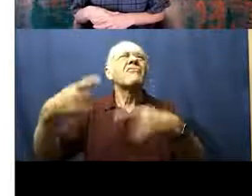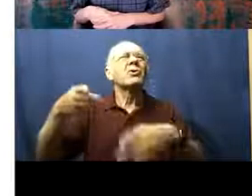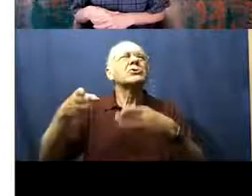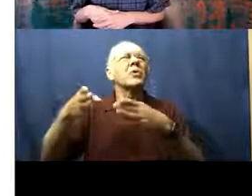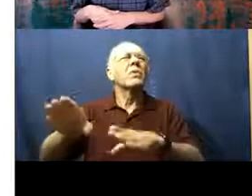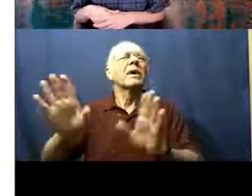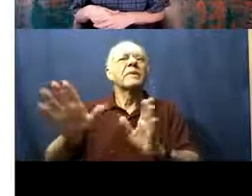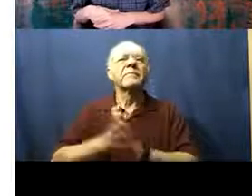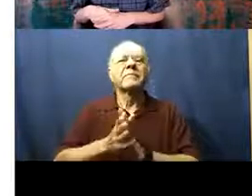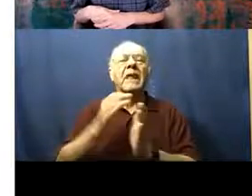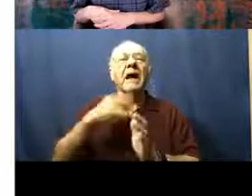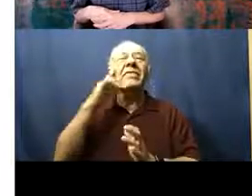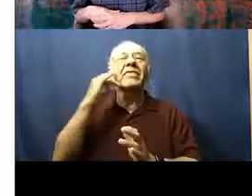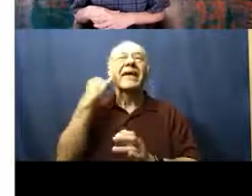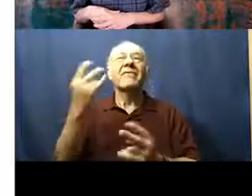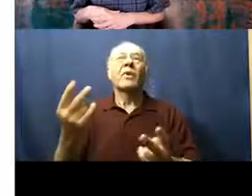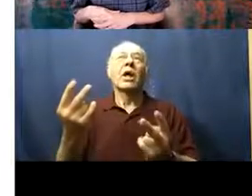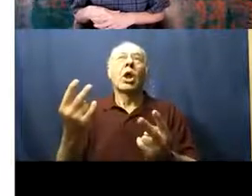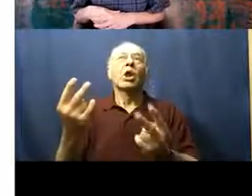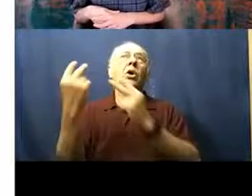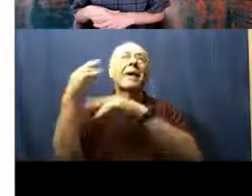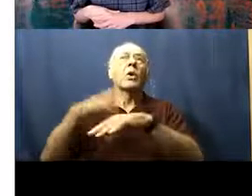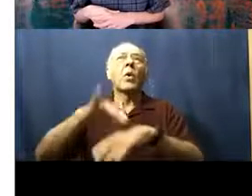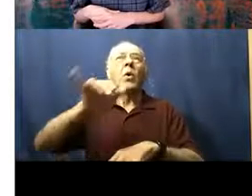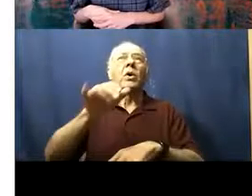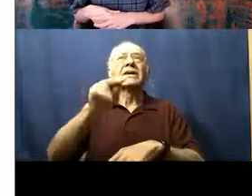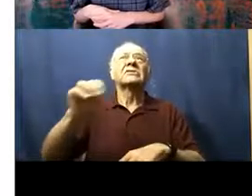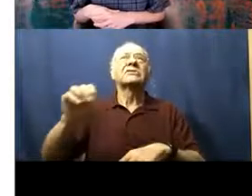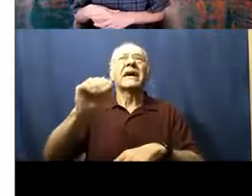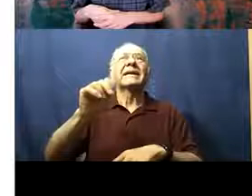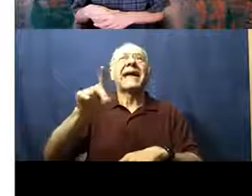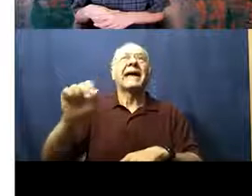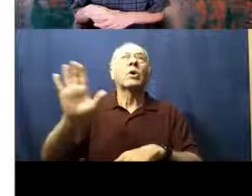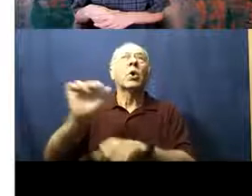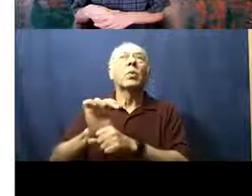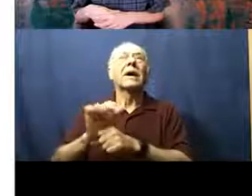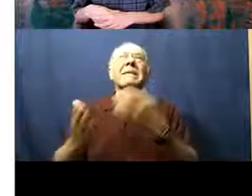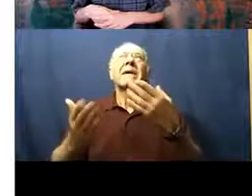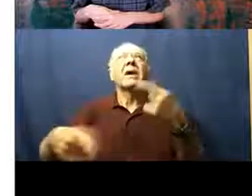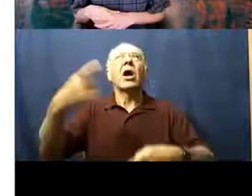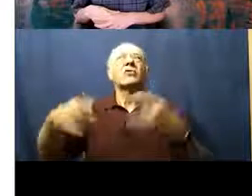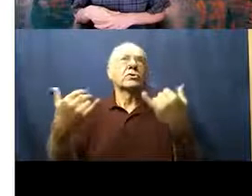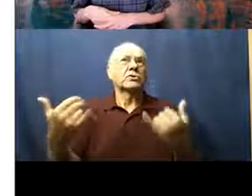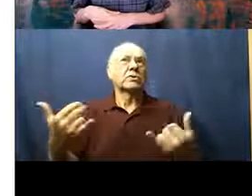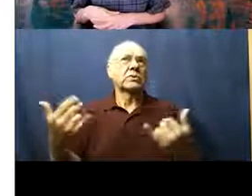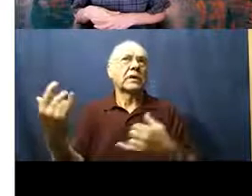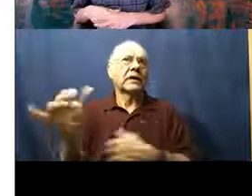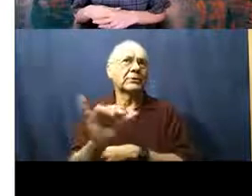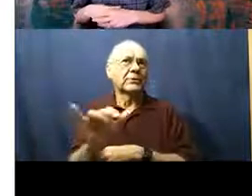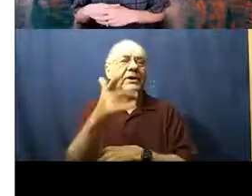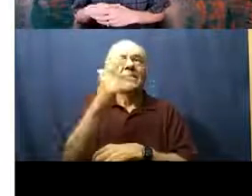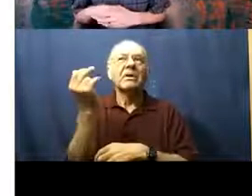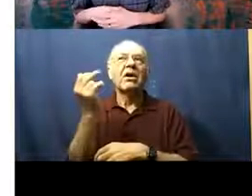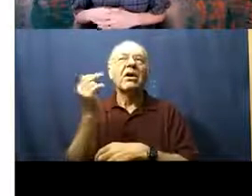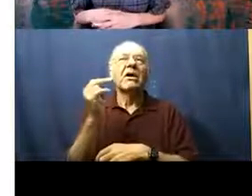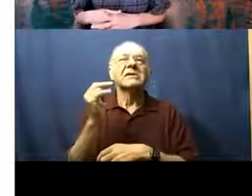And I think if we look back on Jane Addams and the work that she did, it might be controversial to us today too, because the thinking in